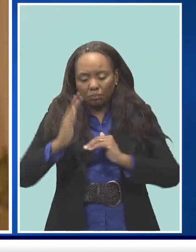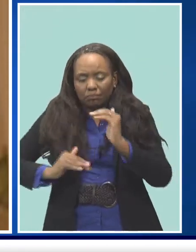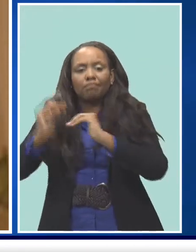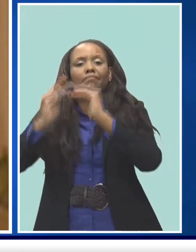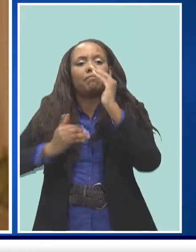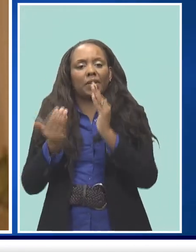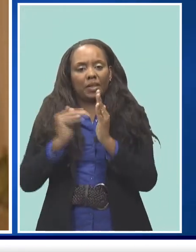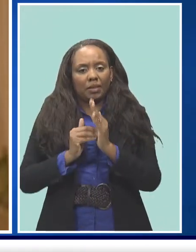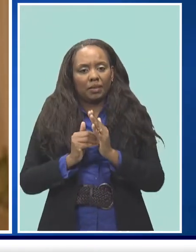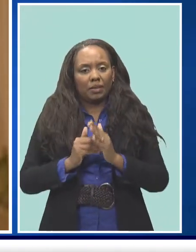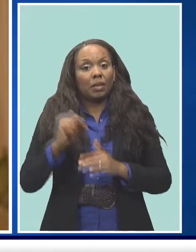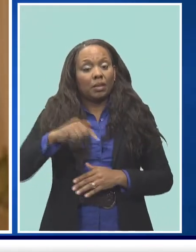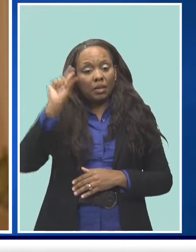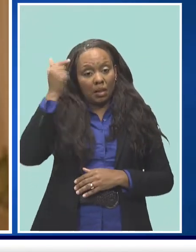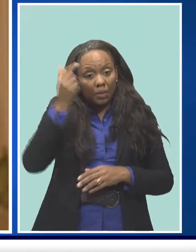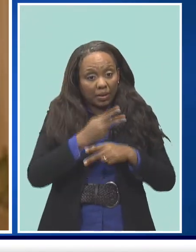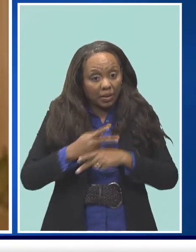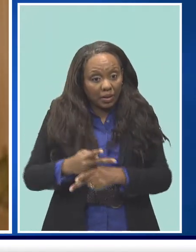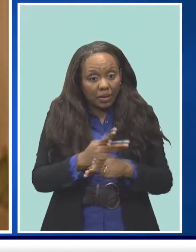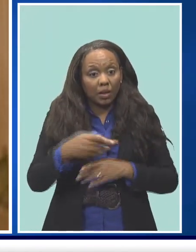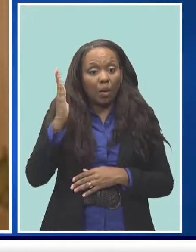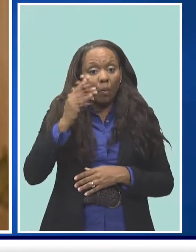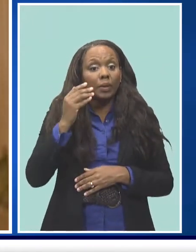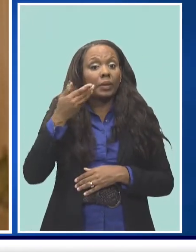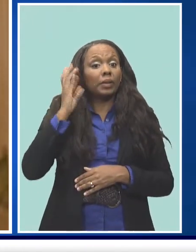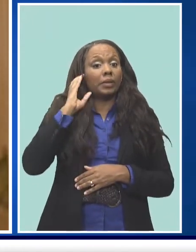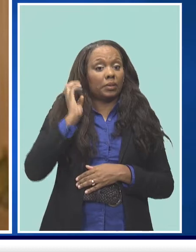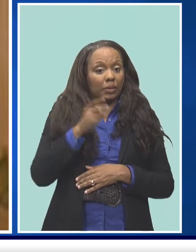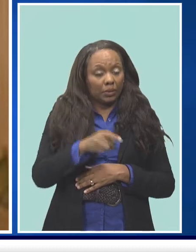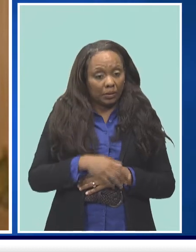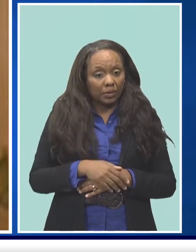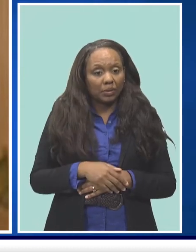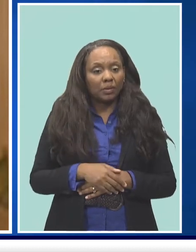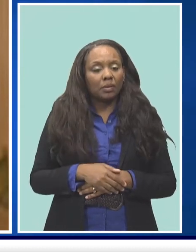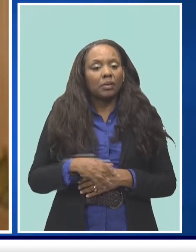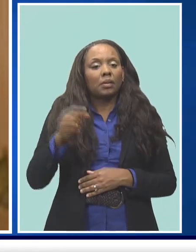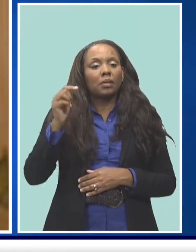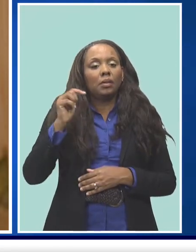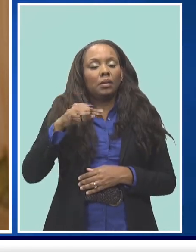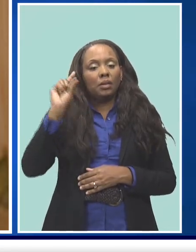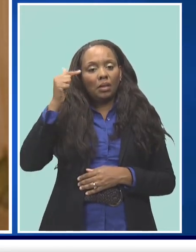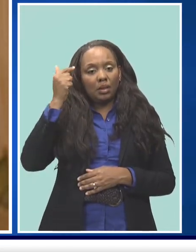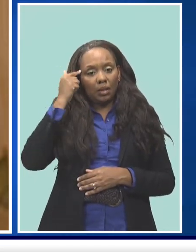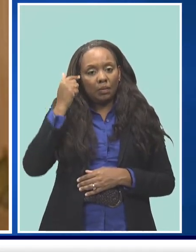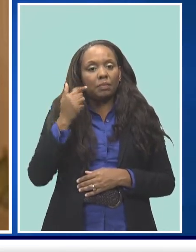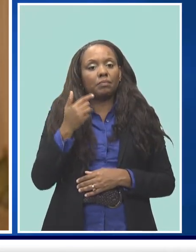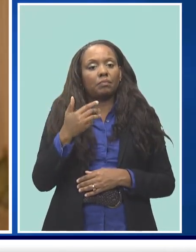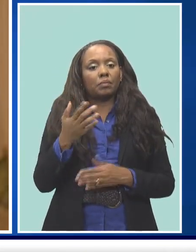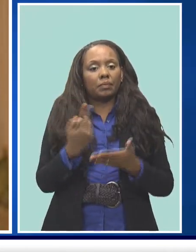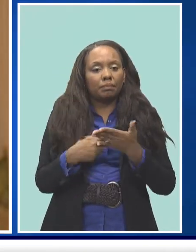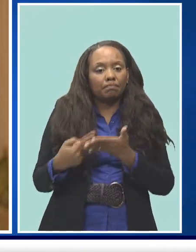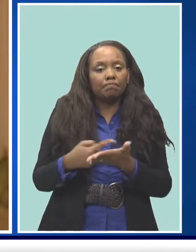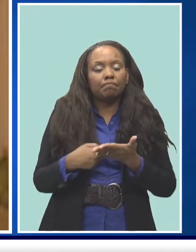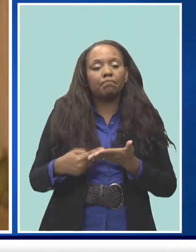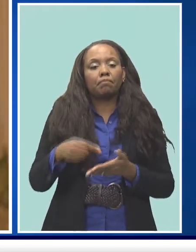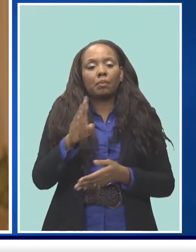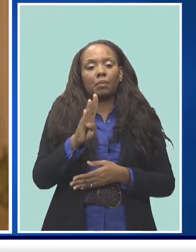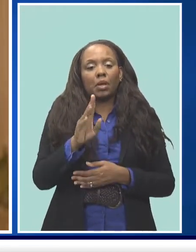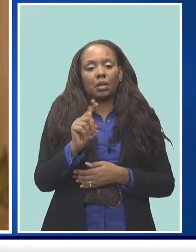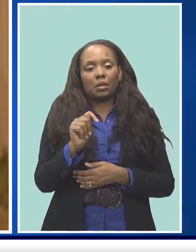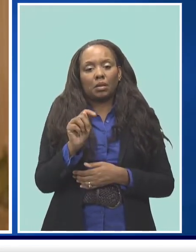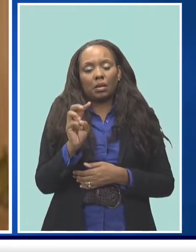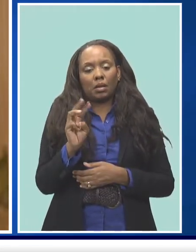this government cares and that this government will listen to you. And this government has insisted that the BTII engage with persons who will be